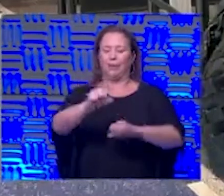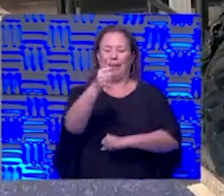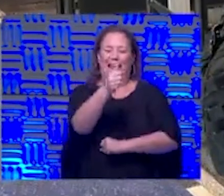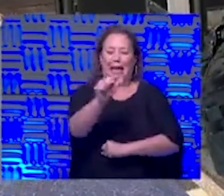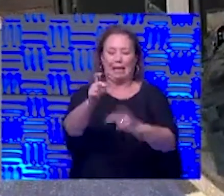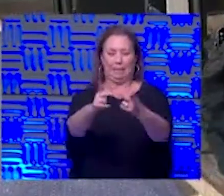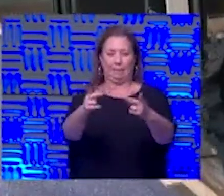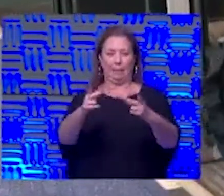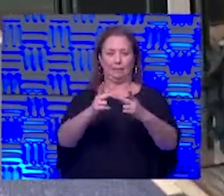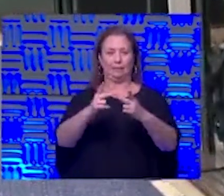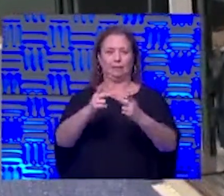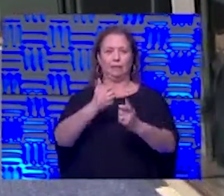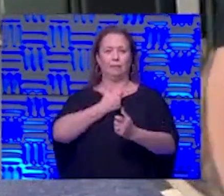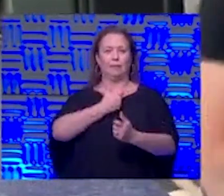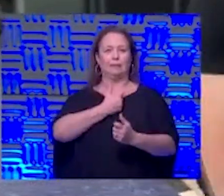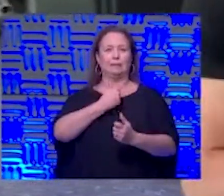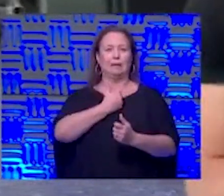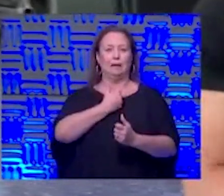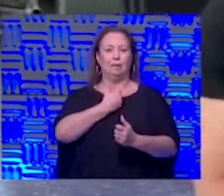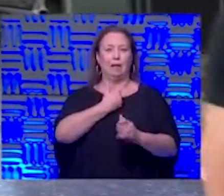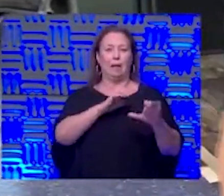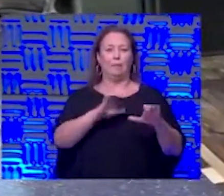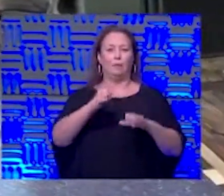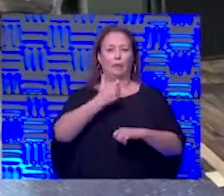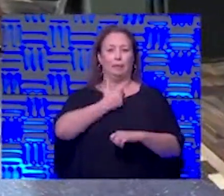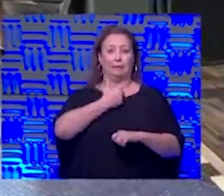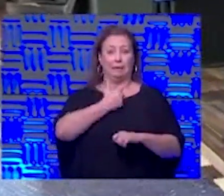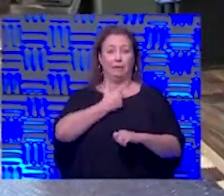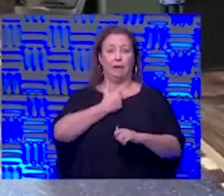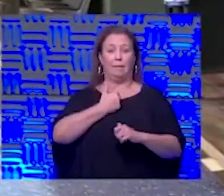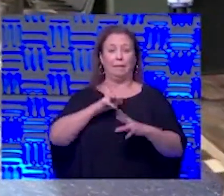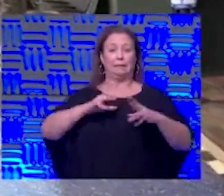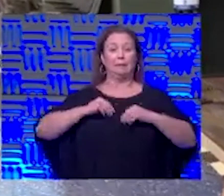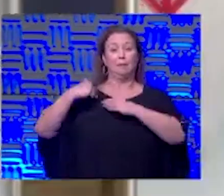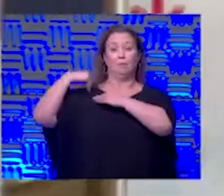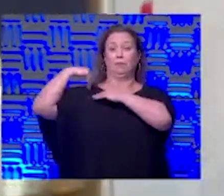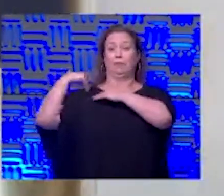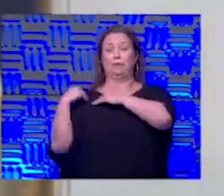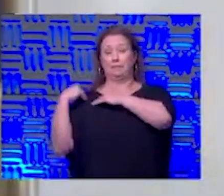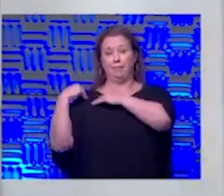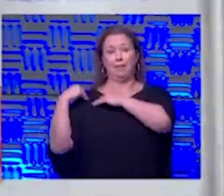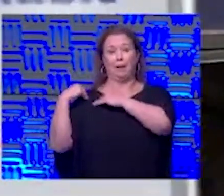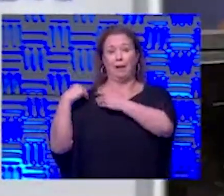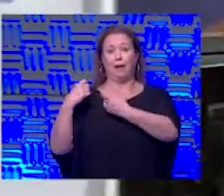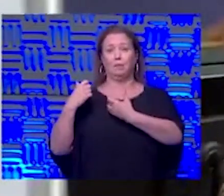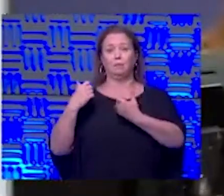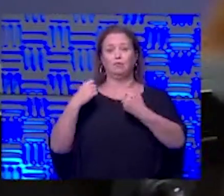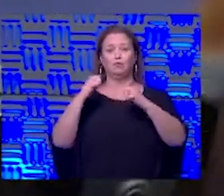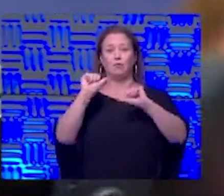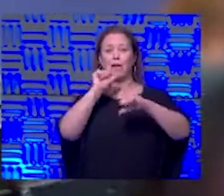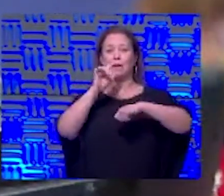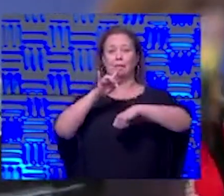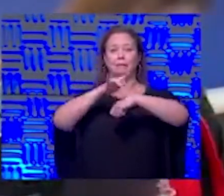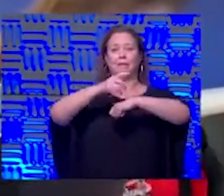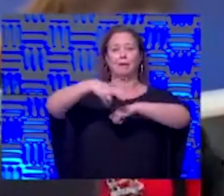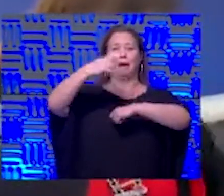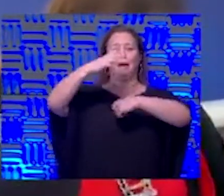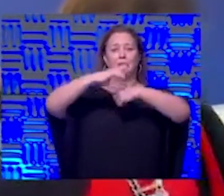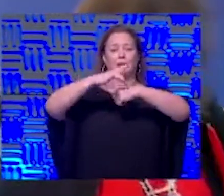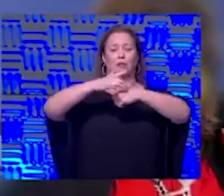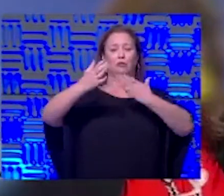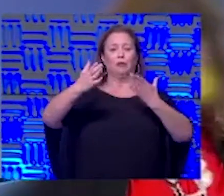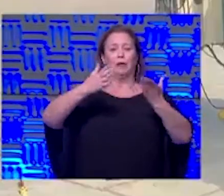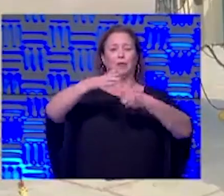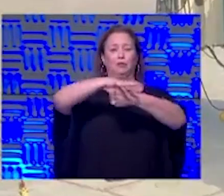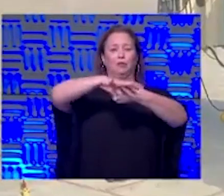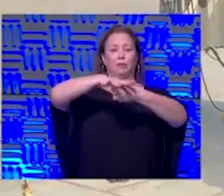anywhere. And so I'm doing those things myself. I am taking responsibility. I am trying not to touch high touch surfaces. I